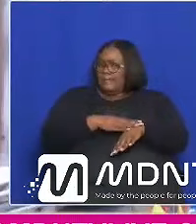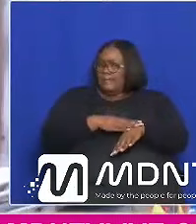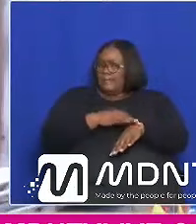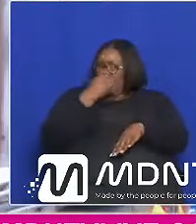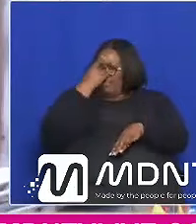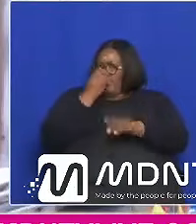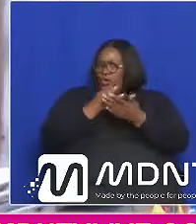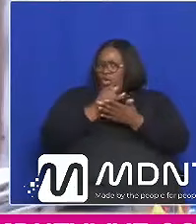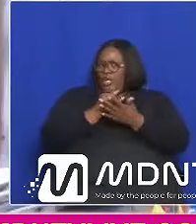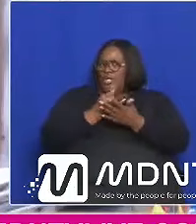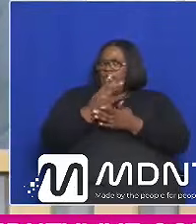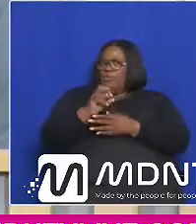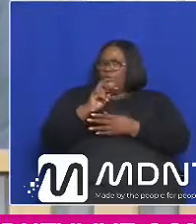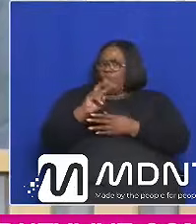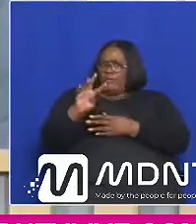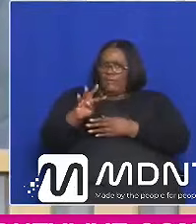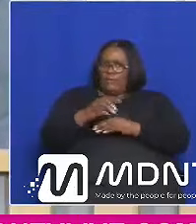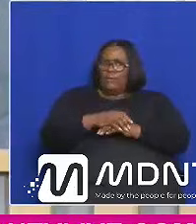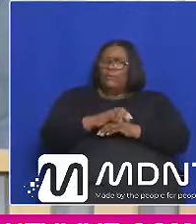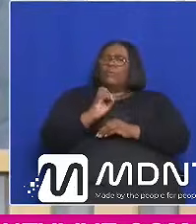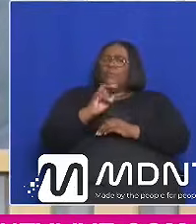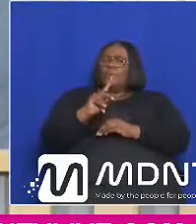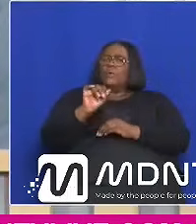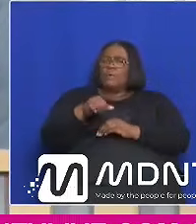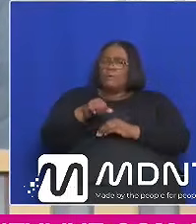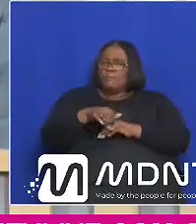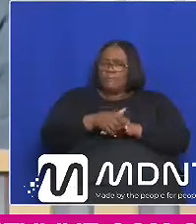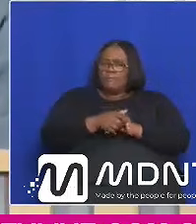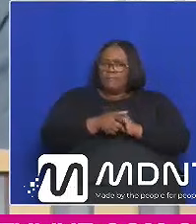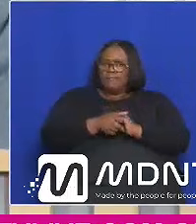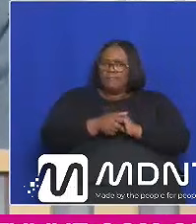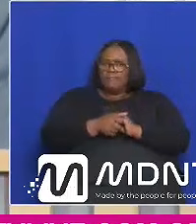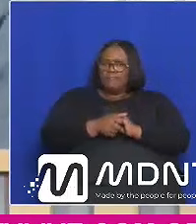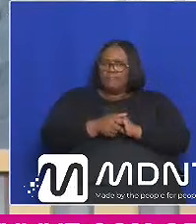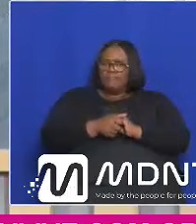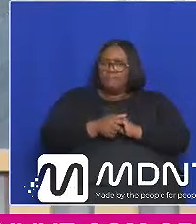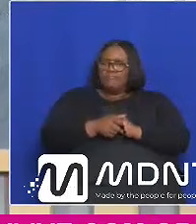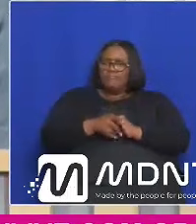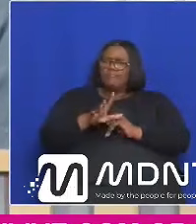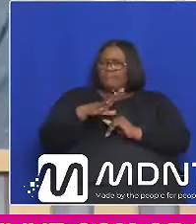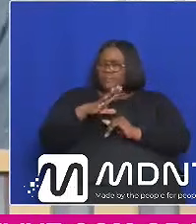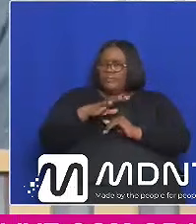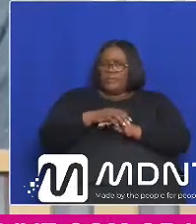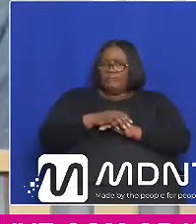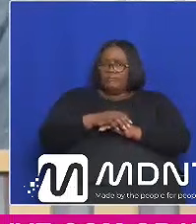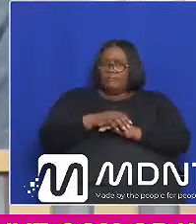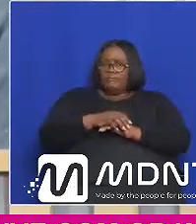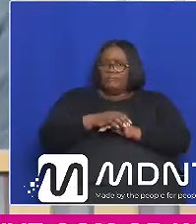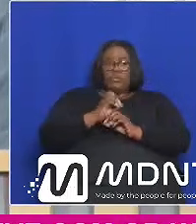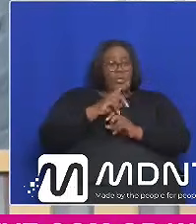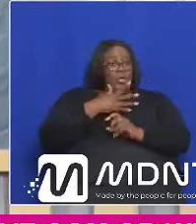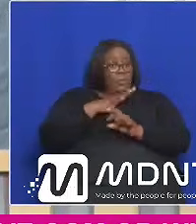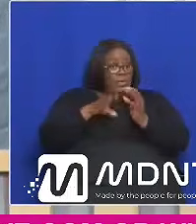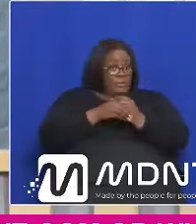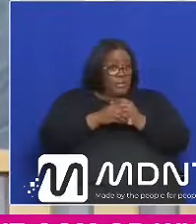Okay. Because... And... Okay, it's fine. Okay. No, you wanted to add, please, sorry. No,